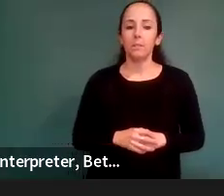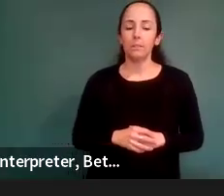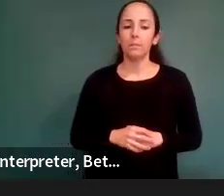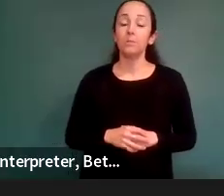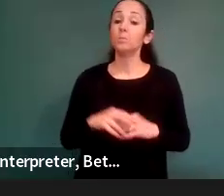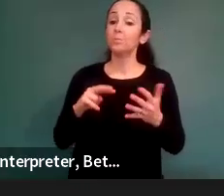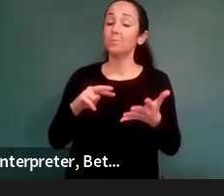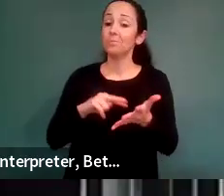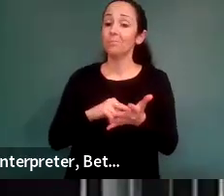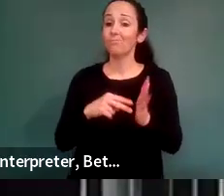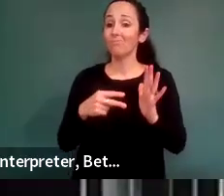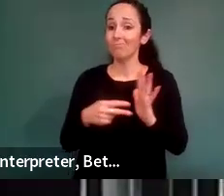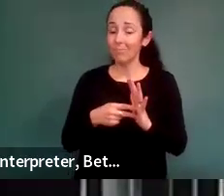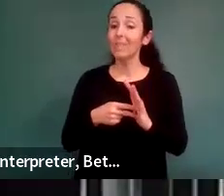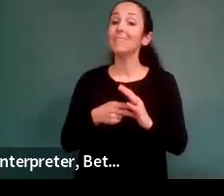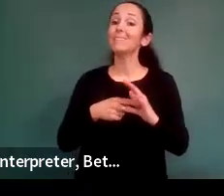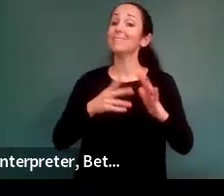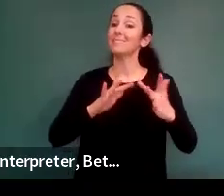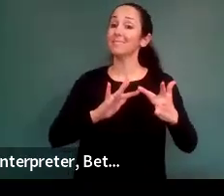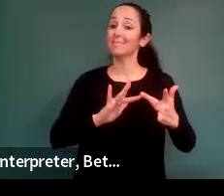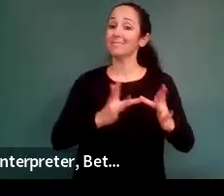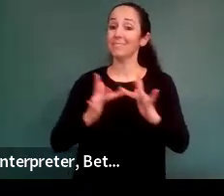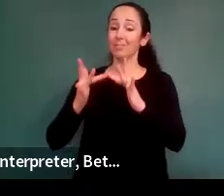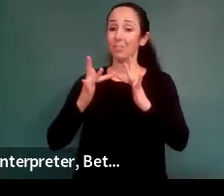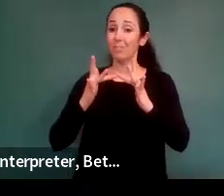practice of making digital content.